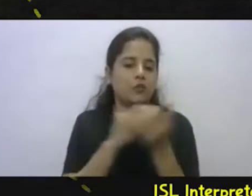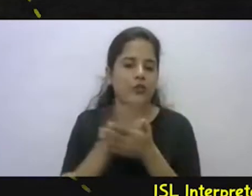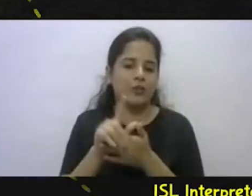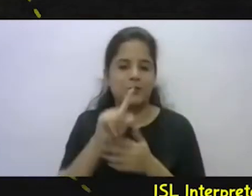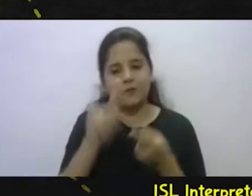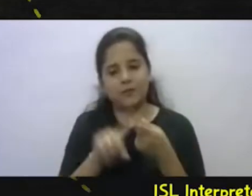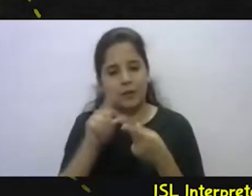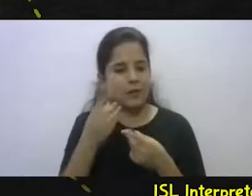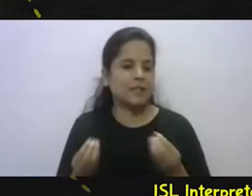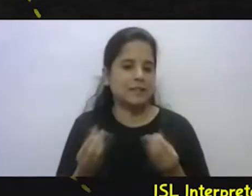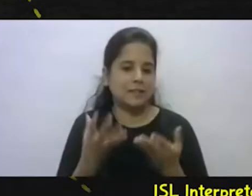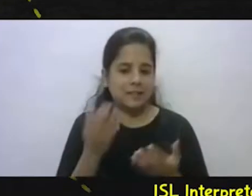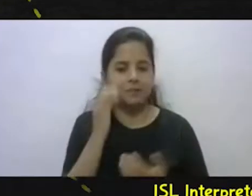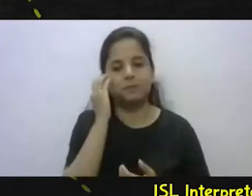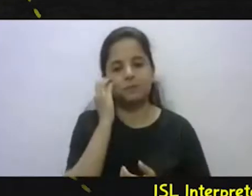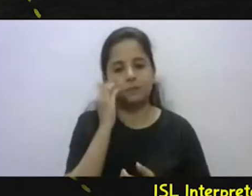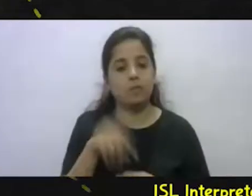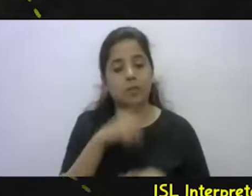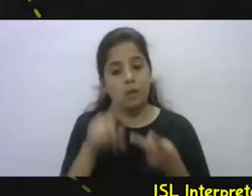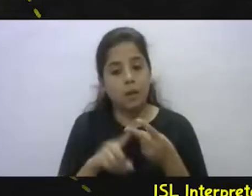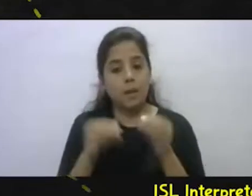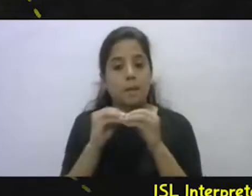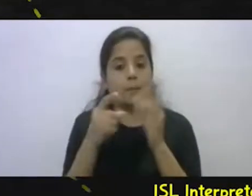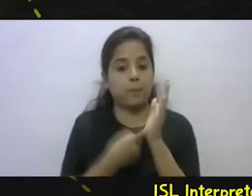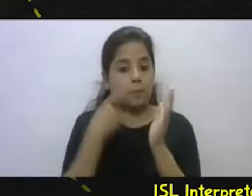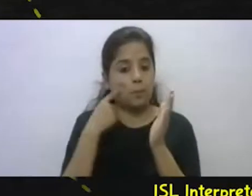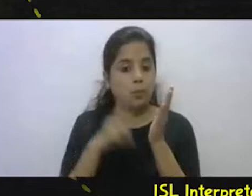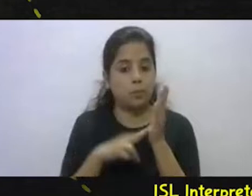hear after that Brinda and Jyotsna is here.